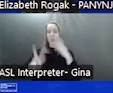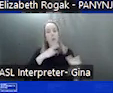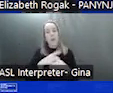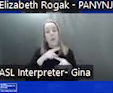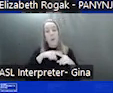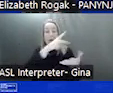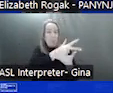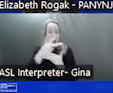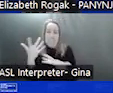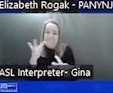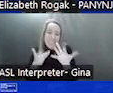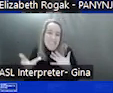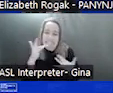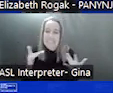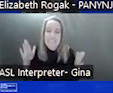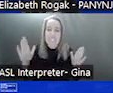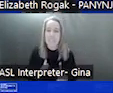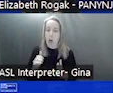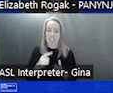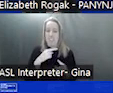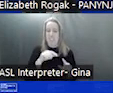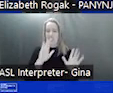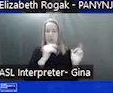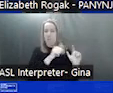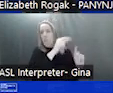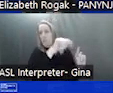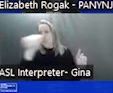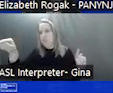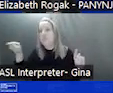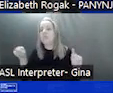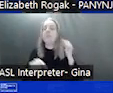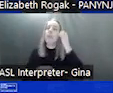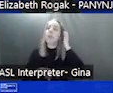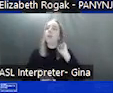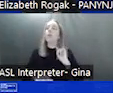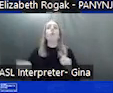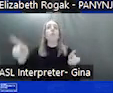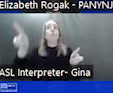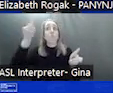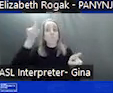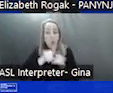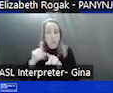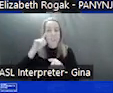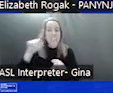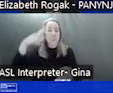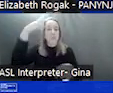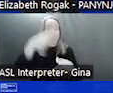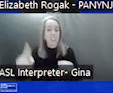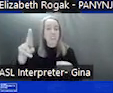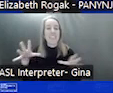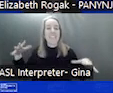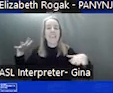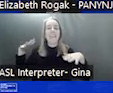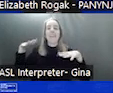major destinations. We also think that there should be some mention or acknowledgement of the congestion pricing initiative within the